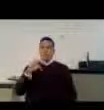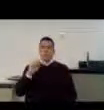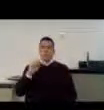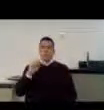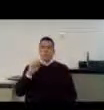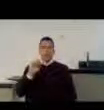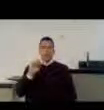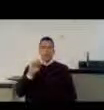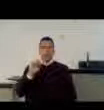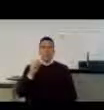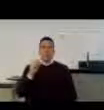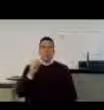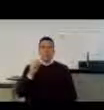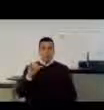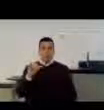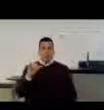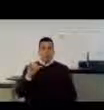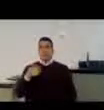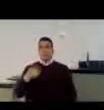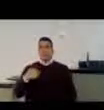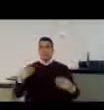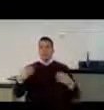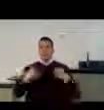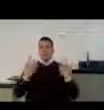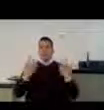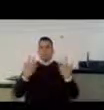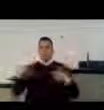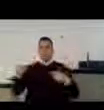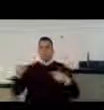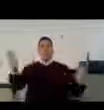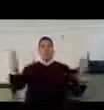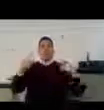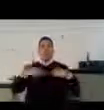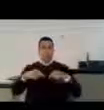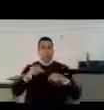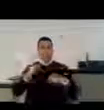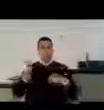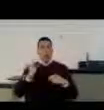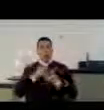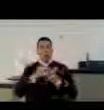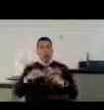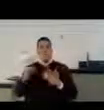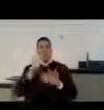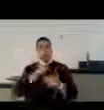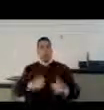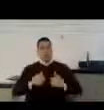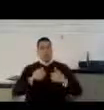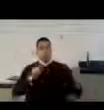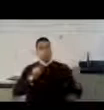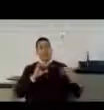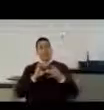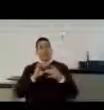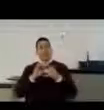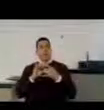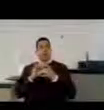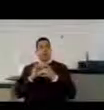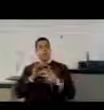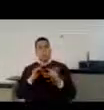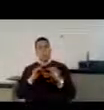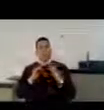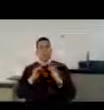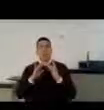of Community Outreach and Impact for Respectability. And we are thrilled to have you here today,